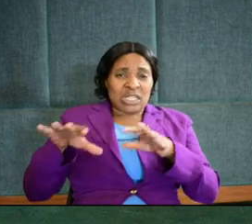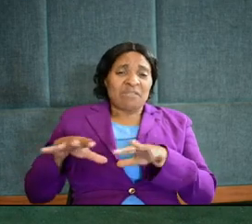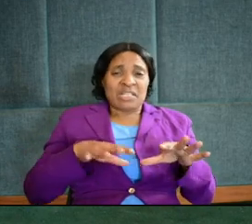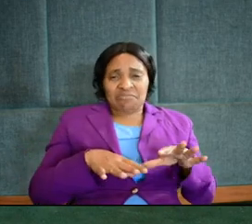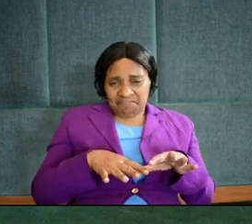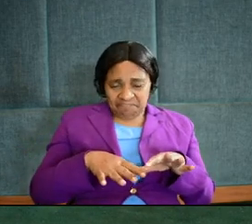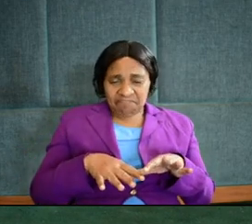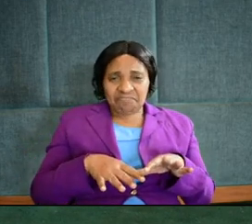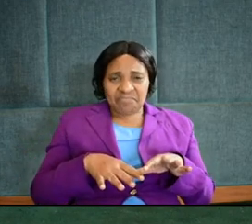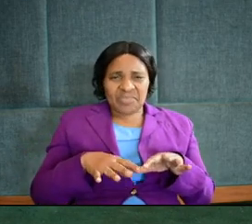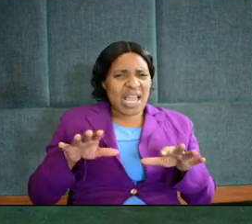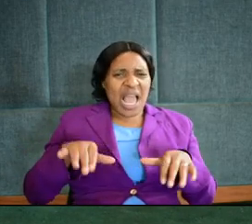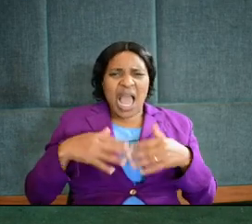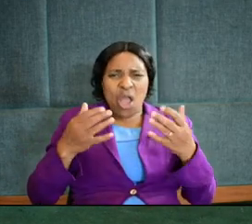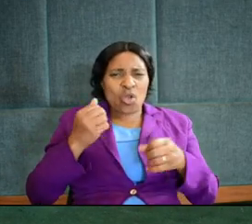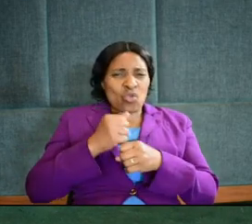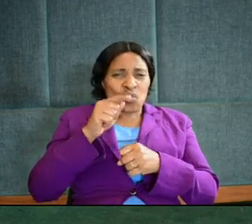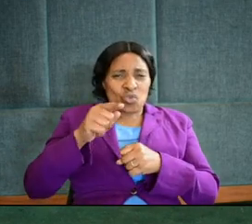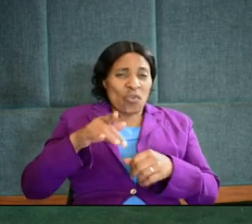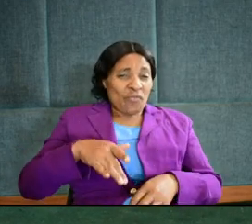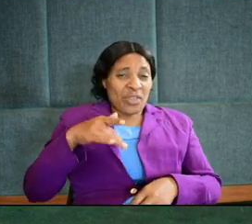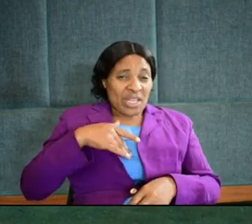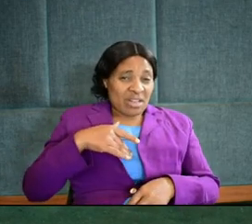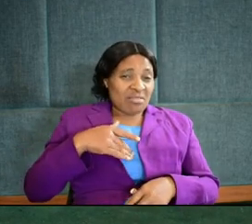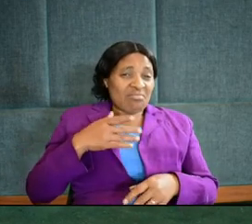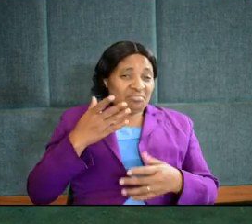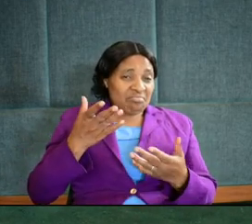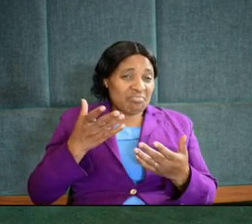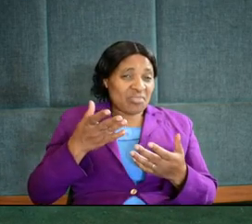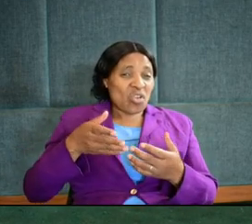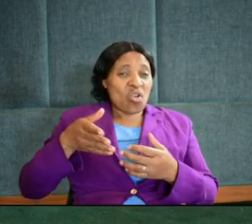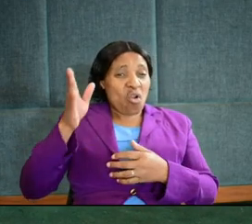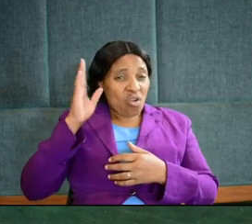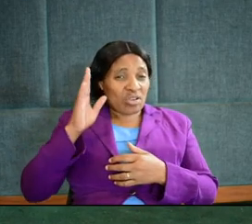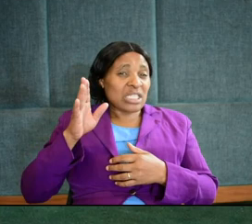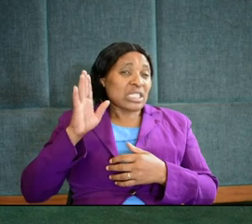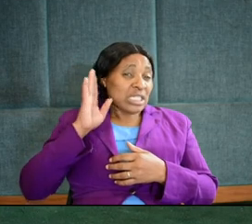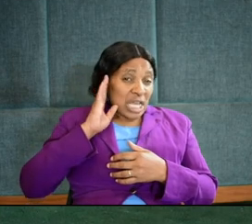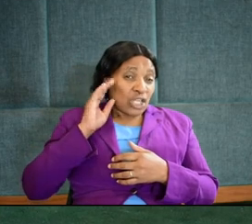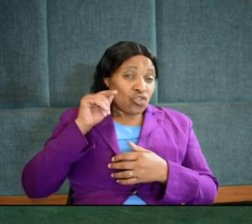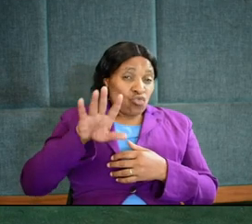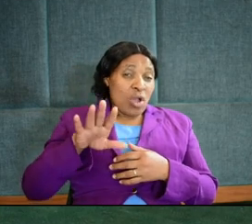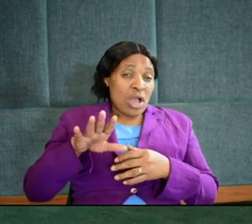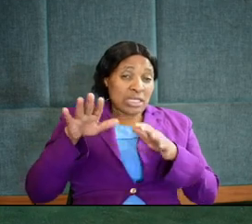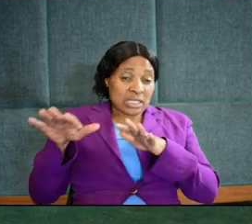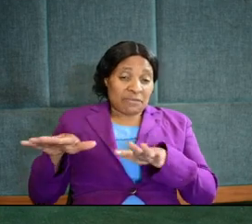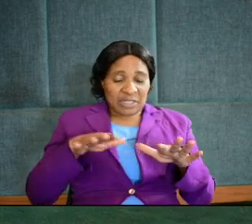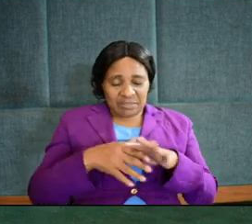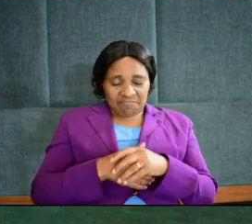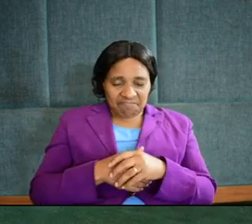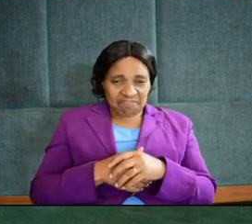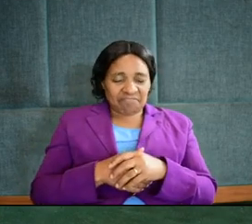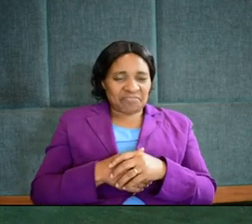Pardon? How do you feel when you hear that God takes note of your suffering?